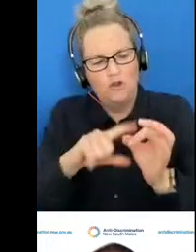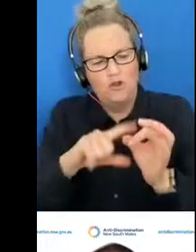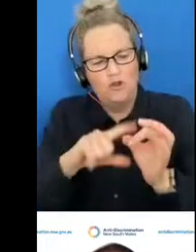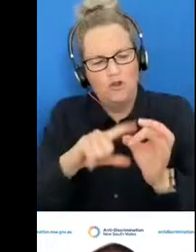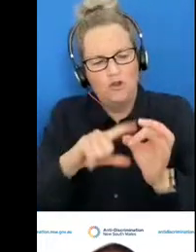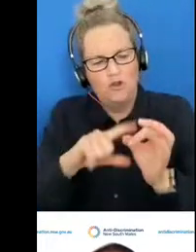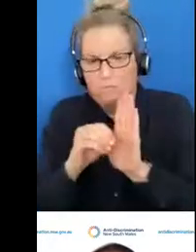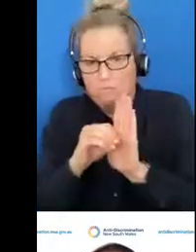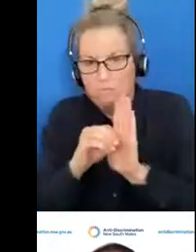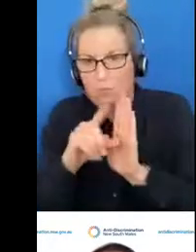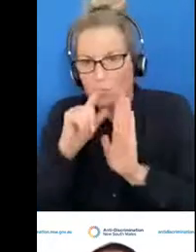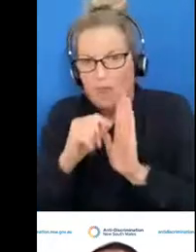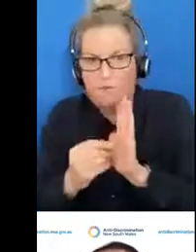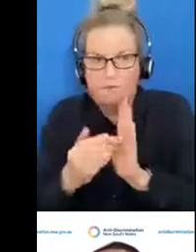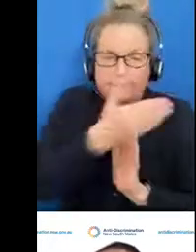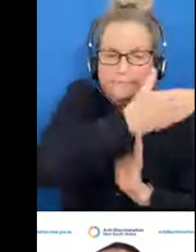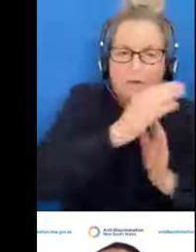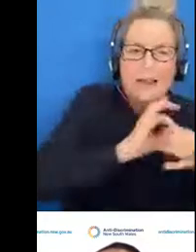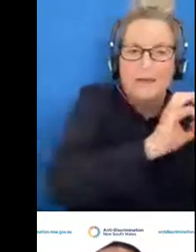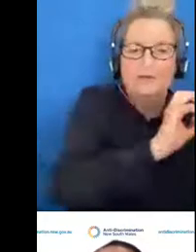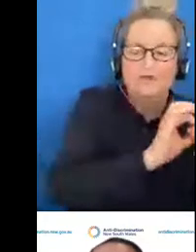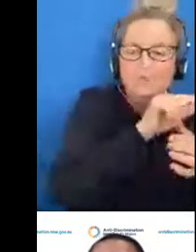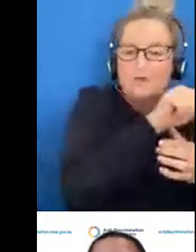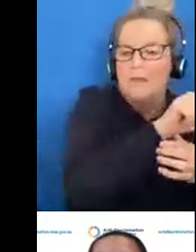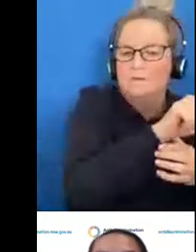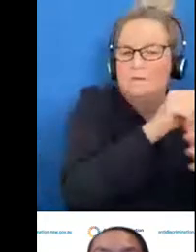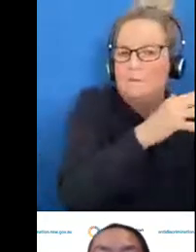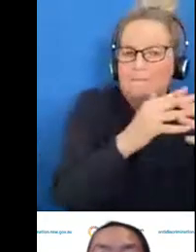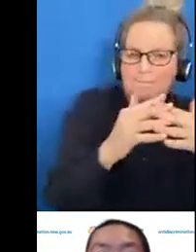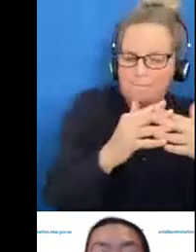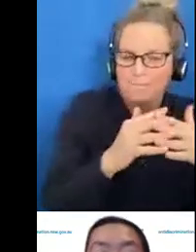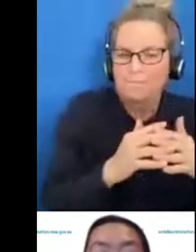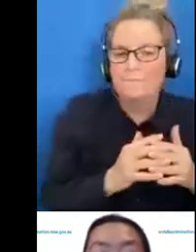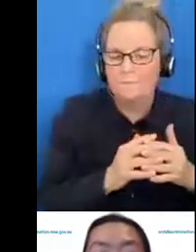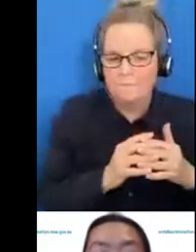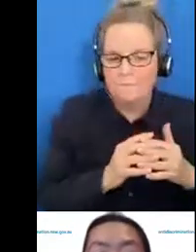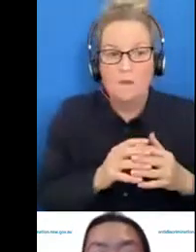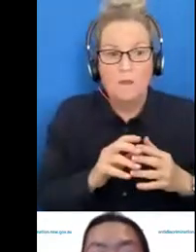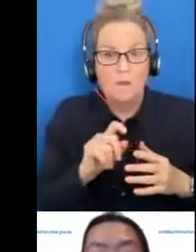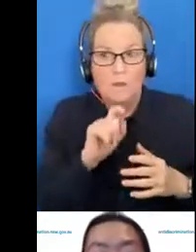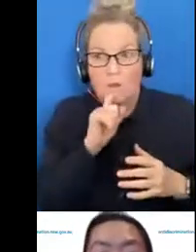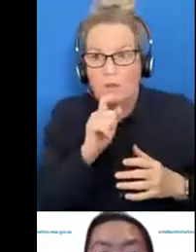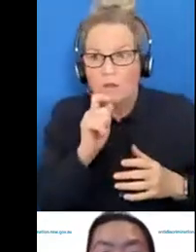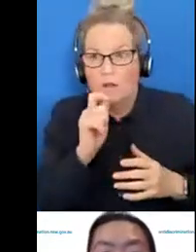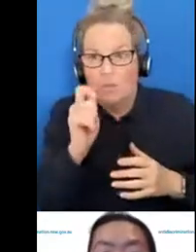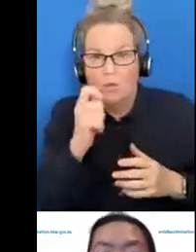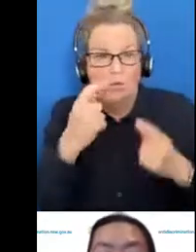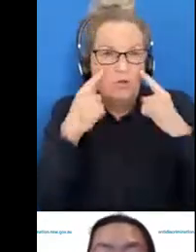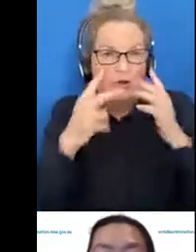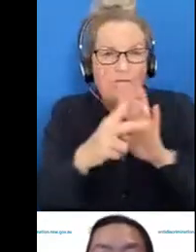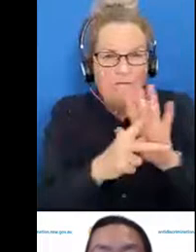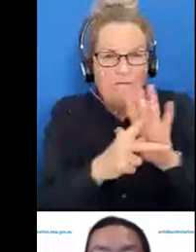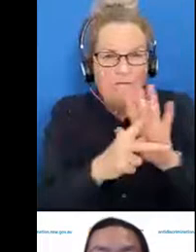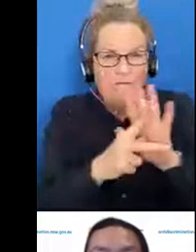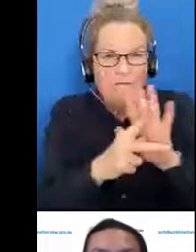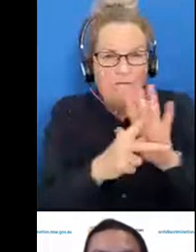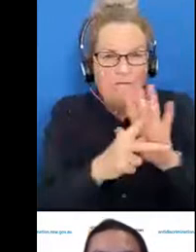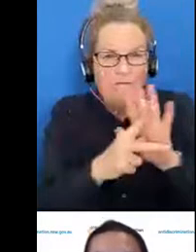But we will now at this stage play the videos for you to have a look. Thank you once again very